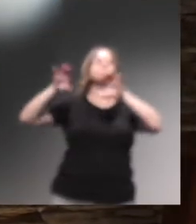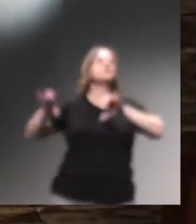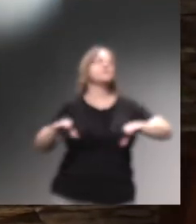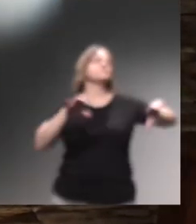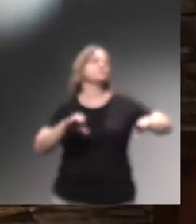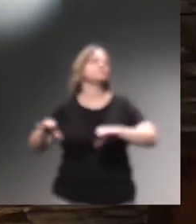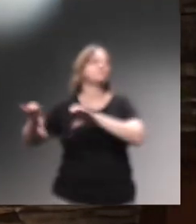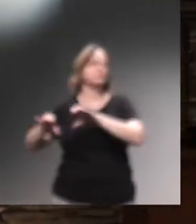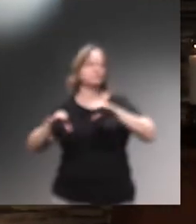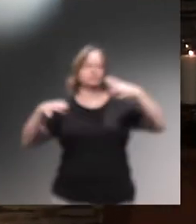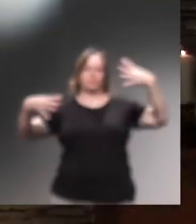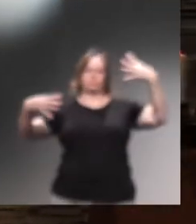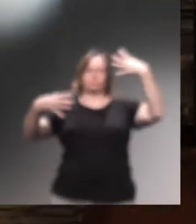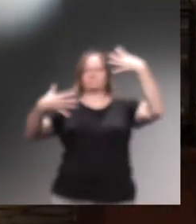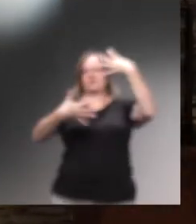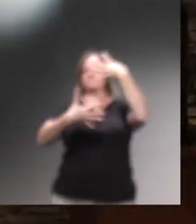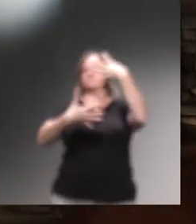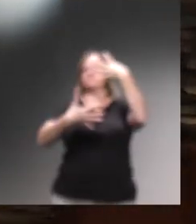at